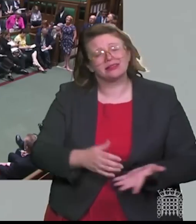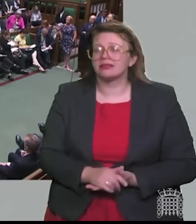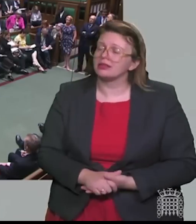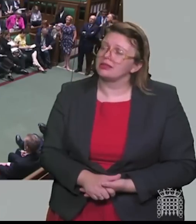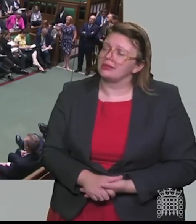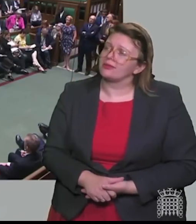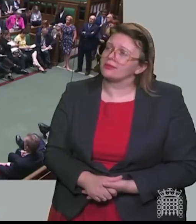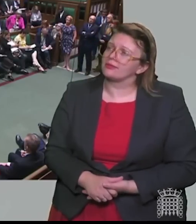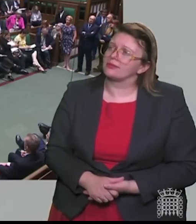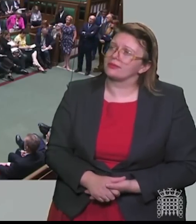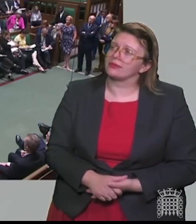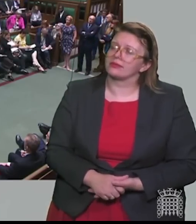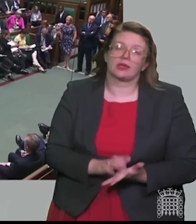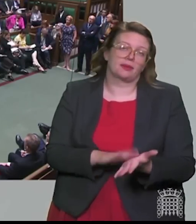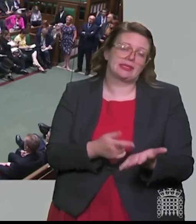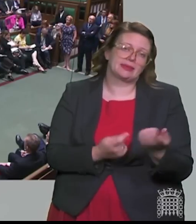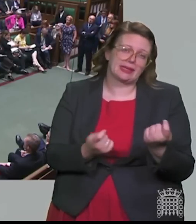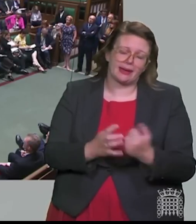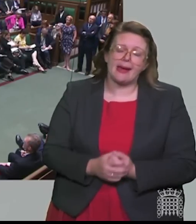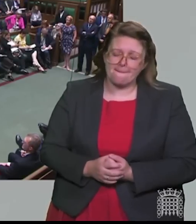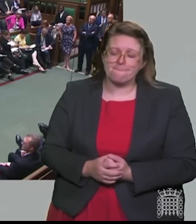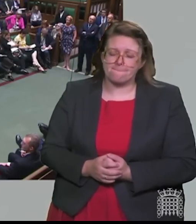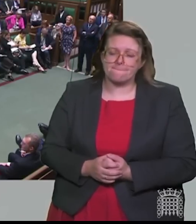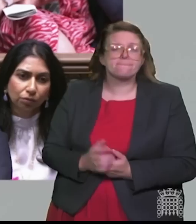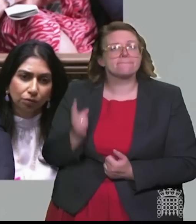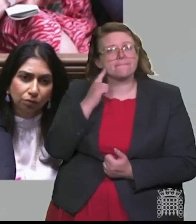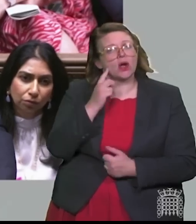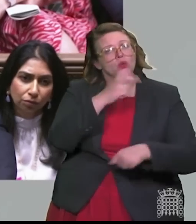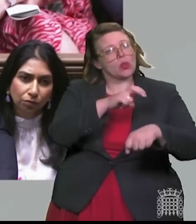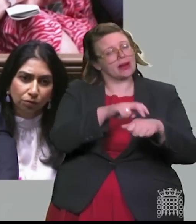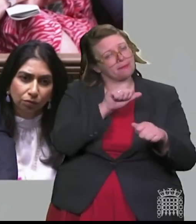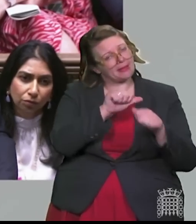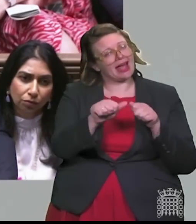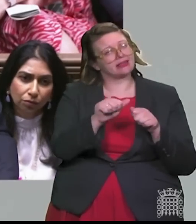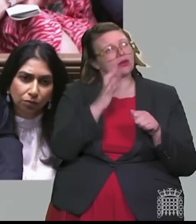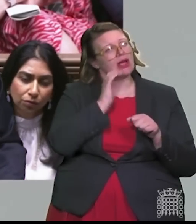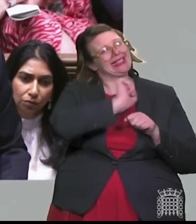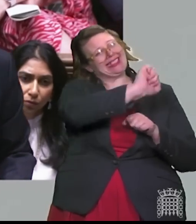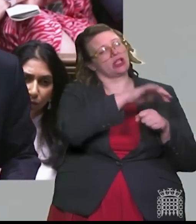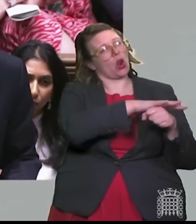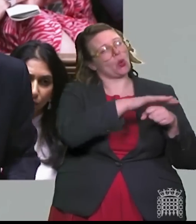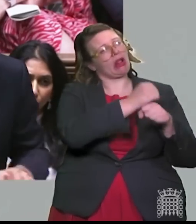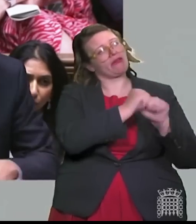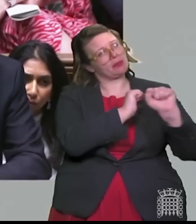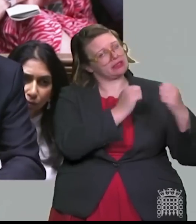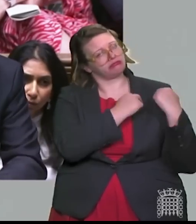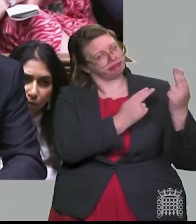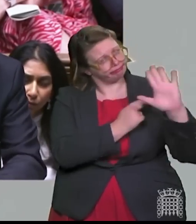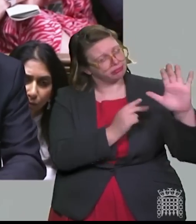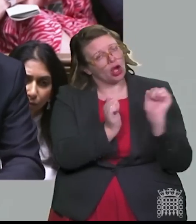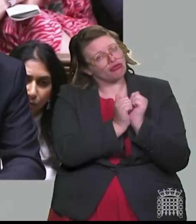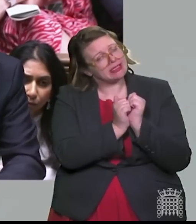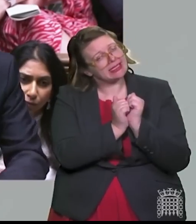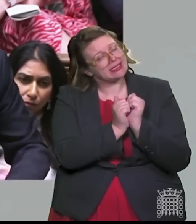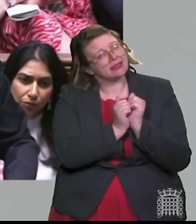Mr Speaker, as I've been clear, I firmly believe that Northern Ireland is governed best when governed locally, and I agree wholeheartedly with him that the